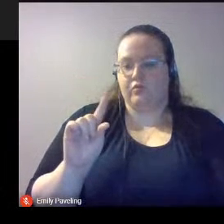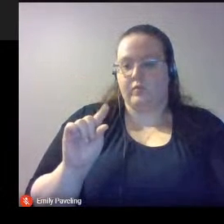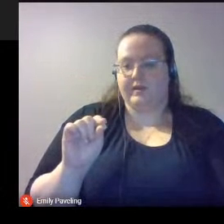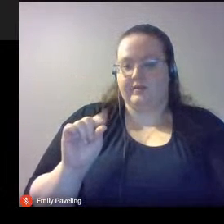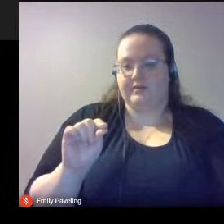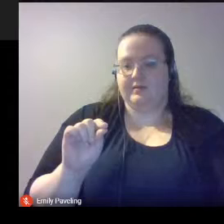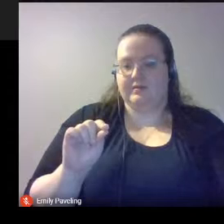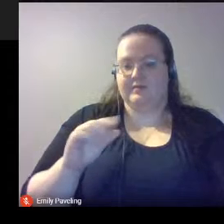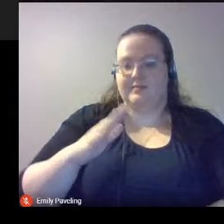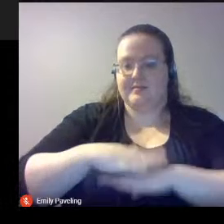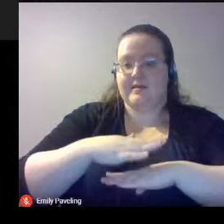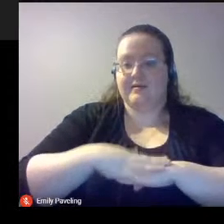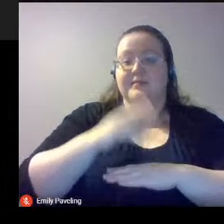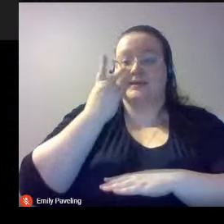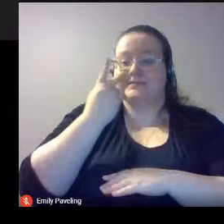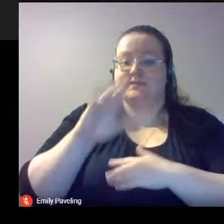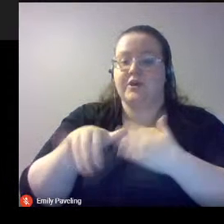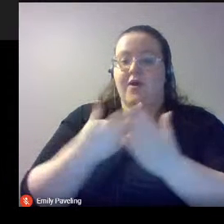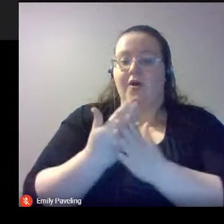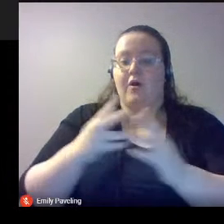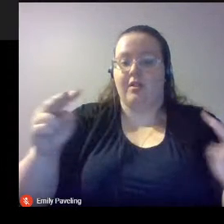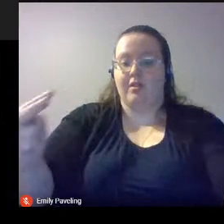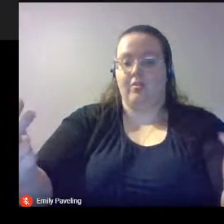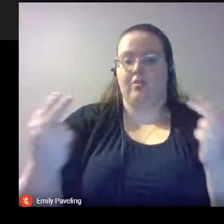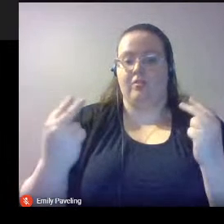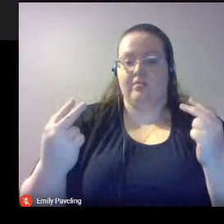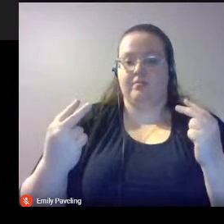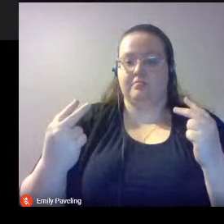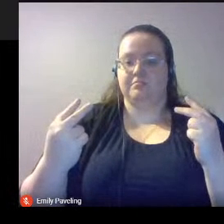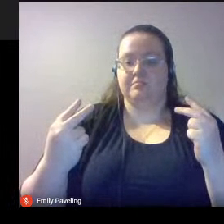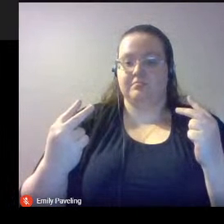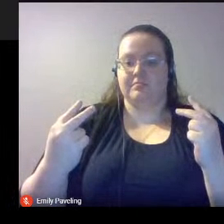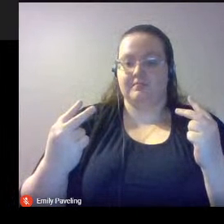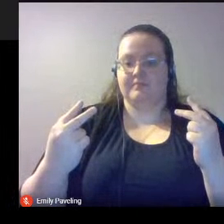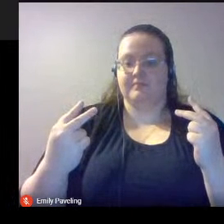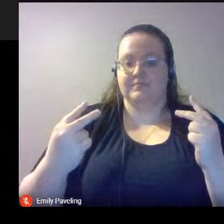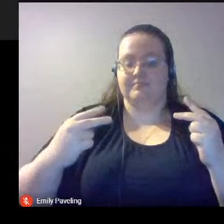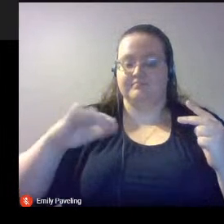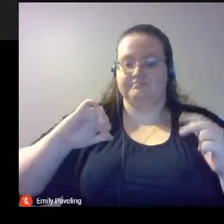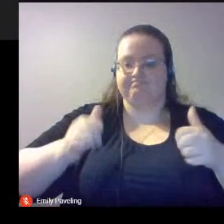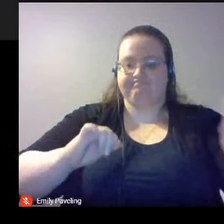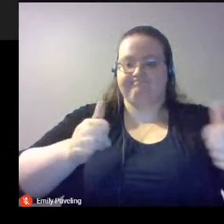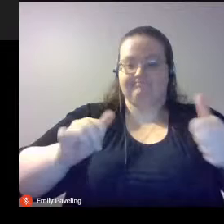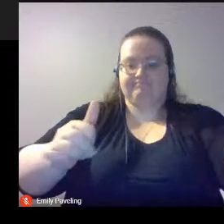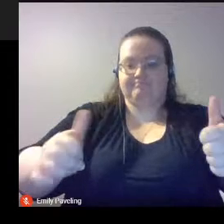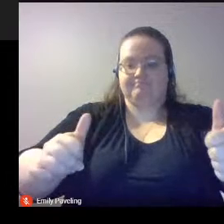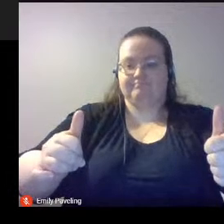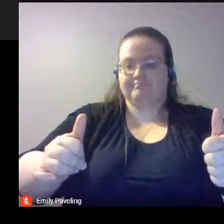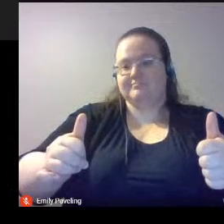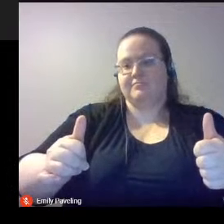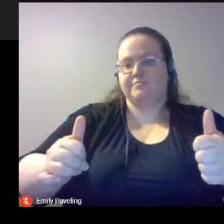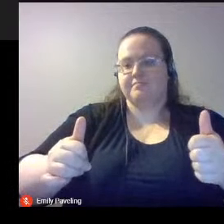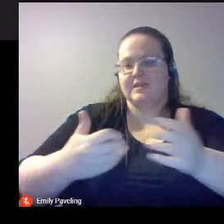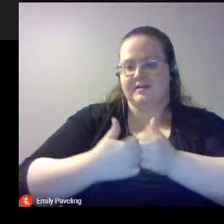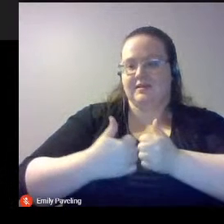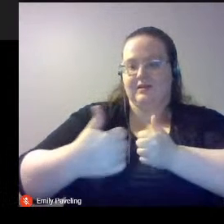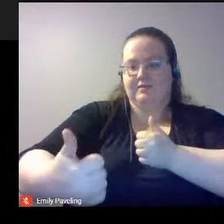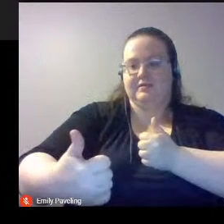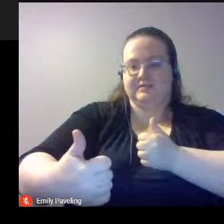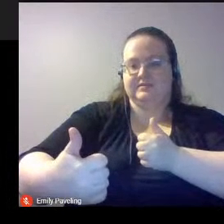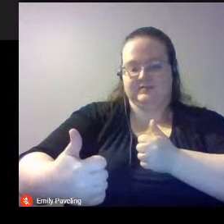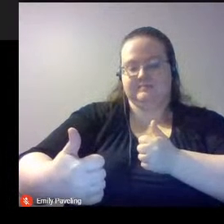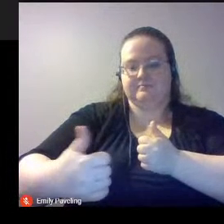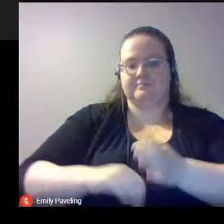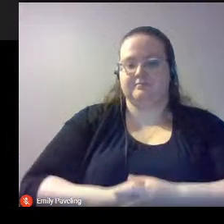the desks are all facing the same direction, spaced equidistantly throughout the room to provide as much physical distancing between students and the teacher